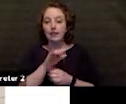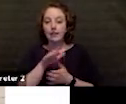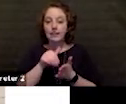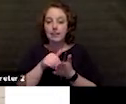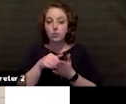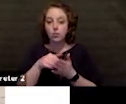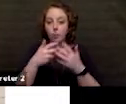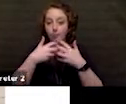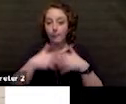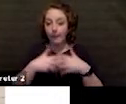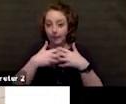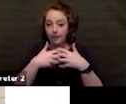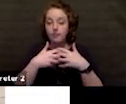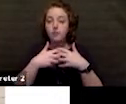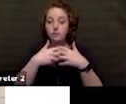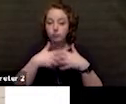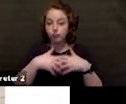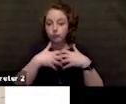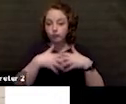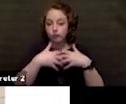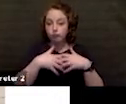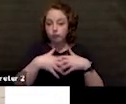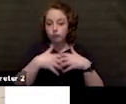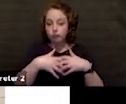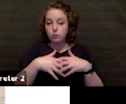a central mechanical space to distribute.